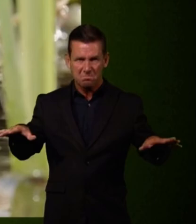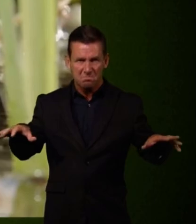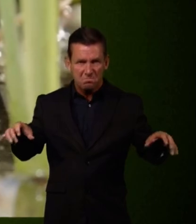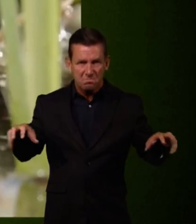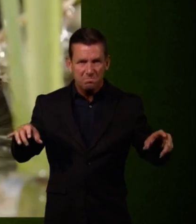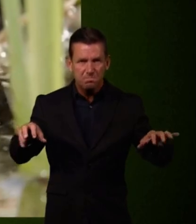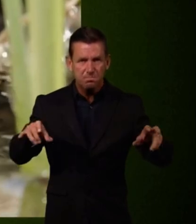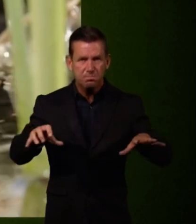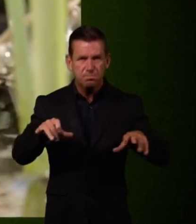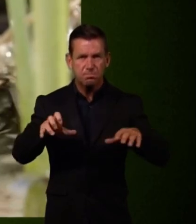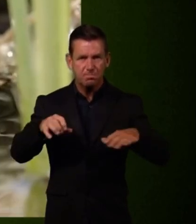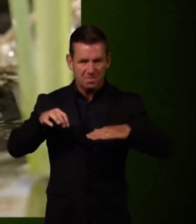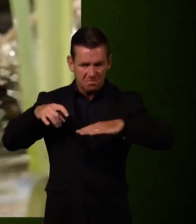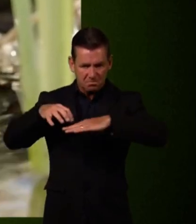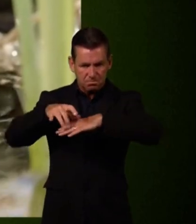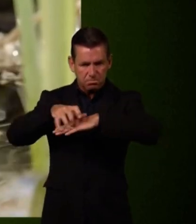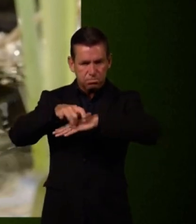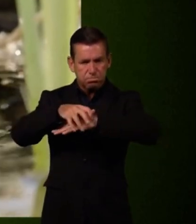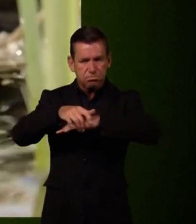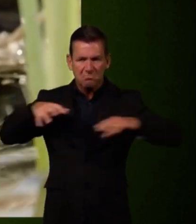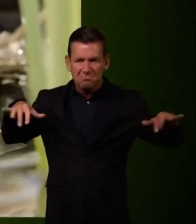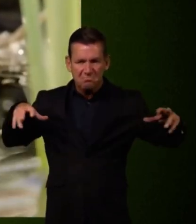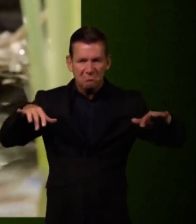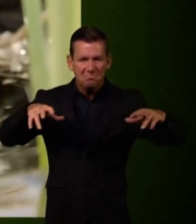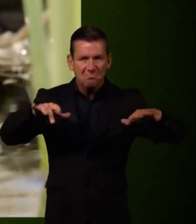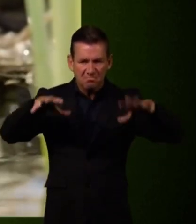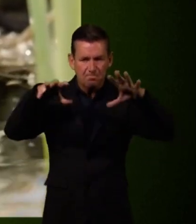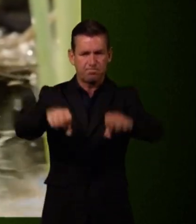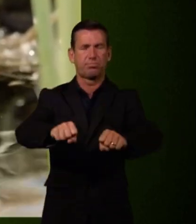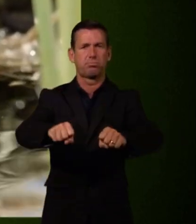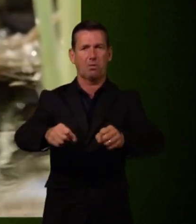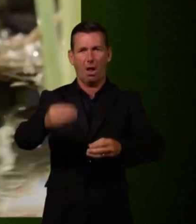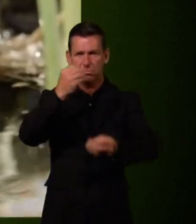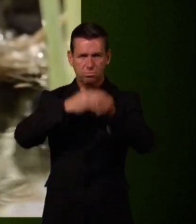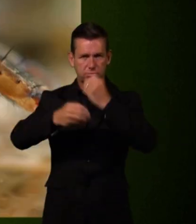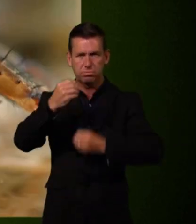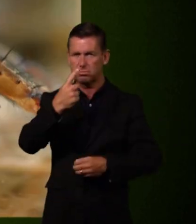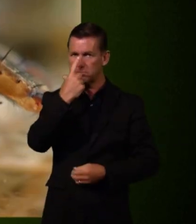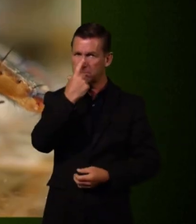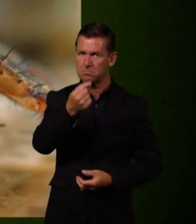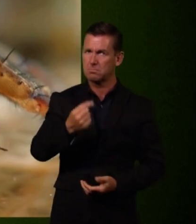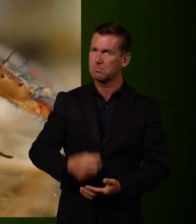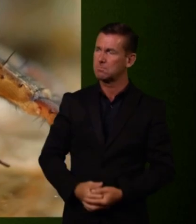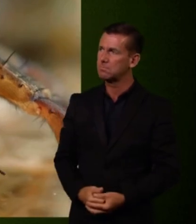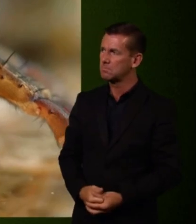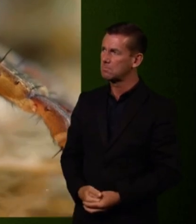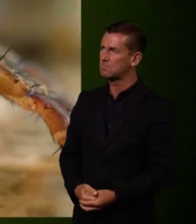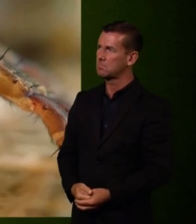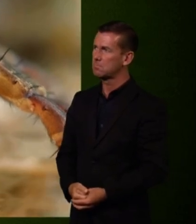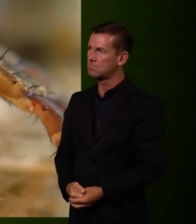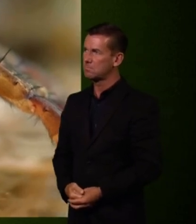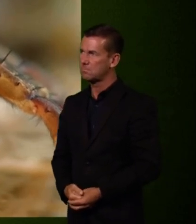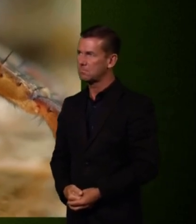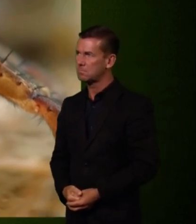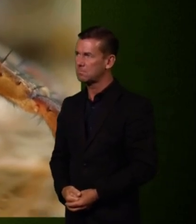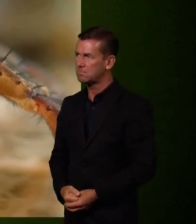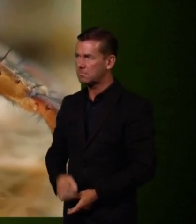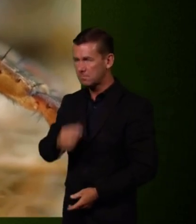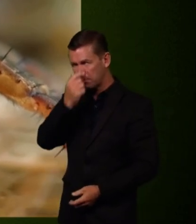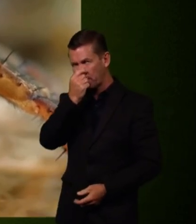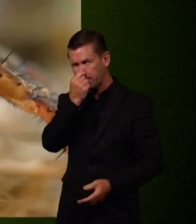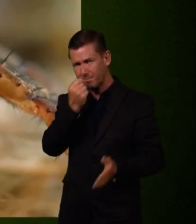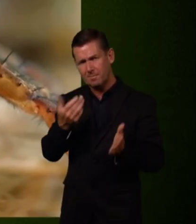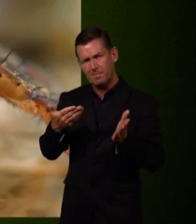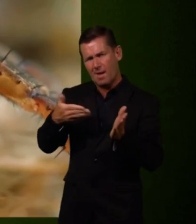any Torval and Dean out across the surface of that water and assassinate it. But she's got other